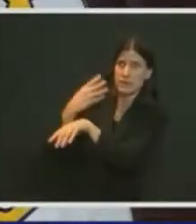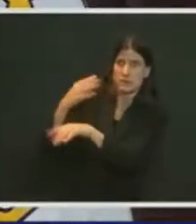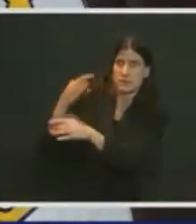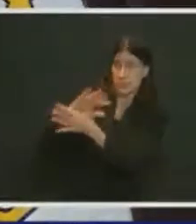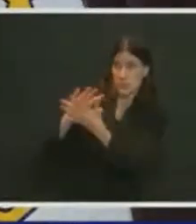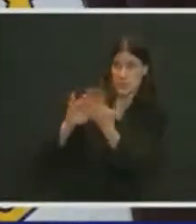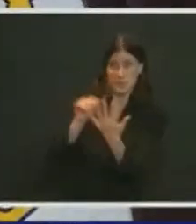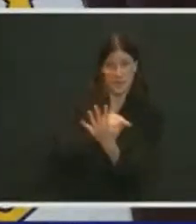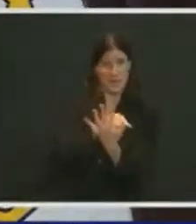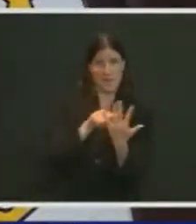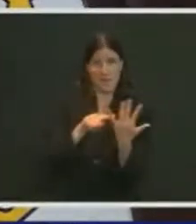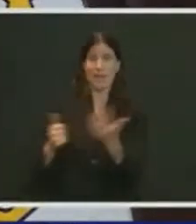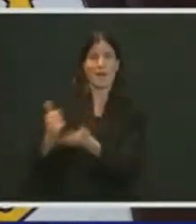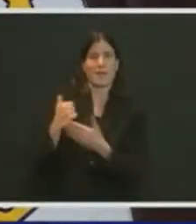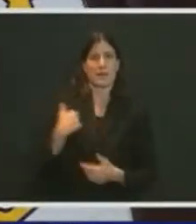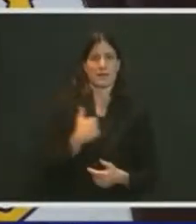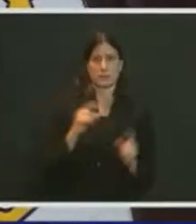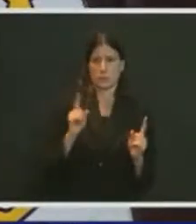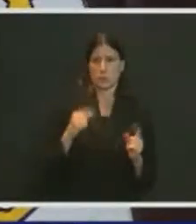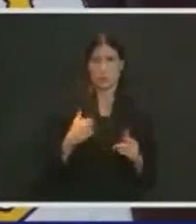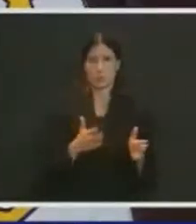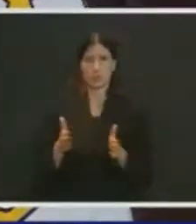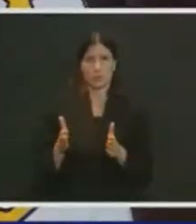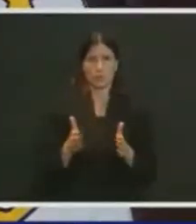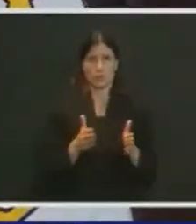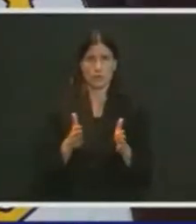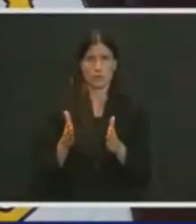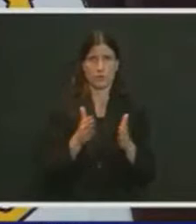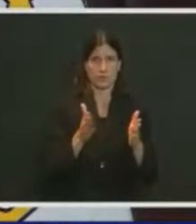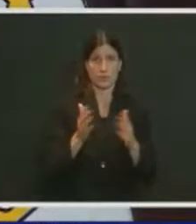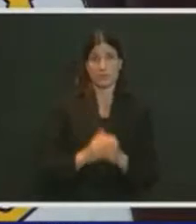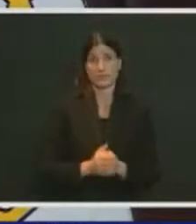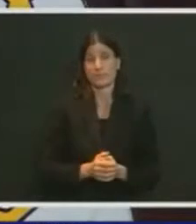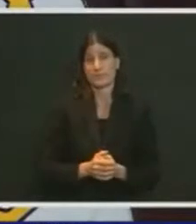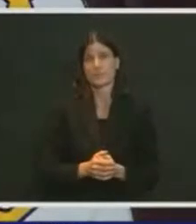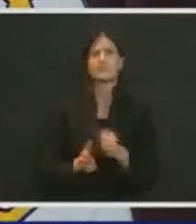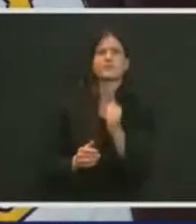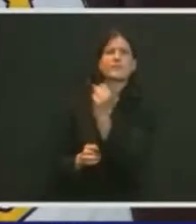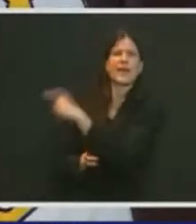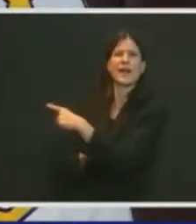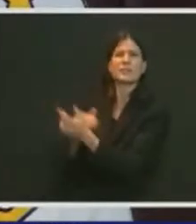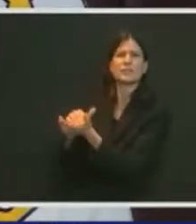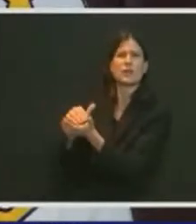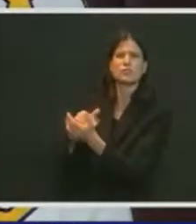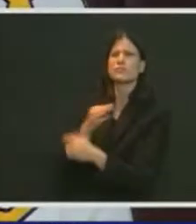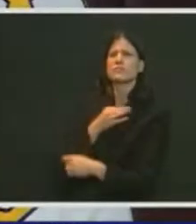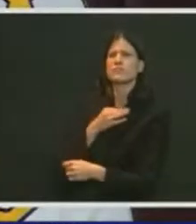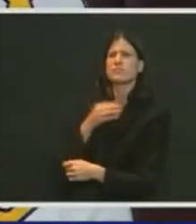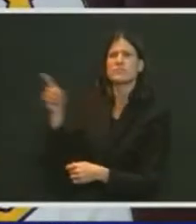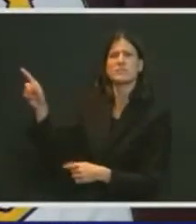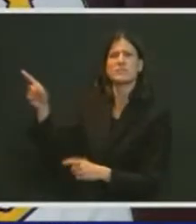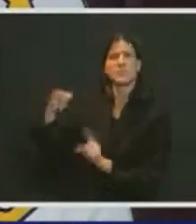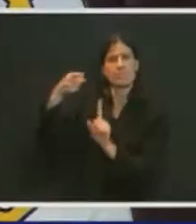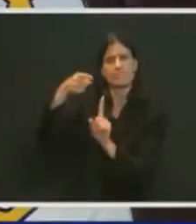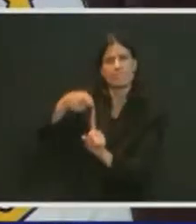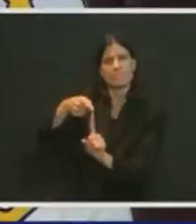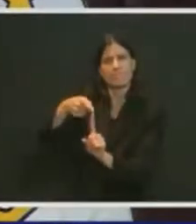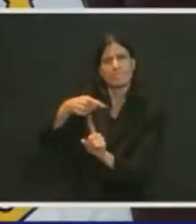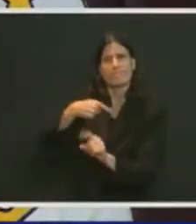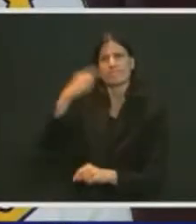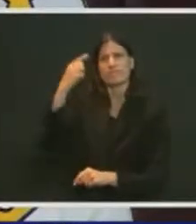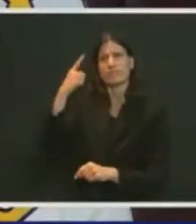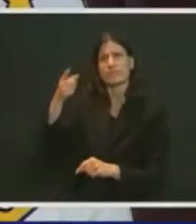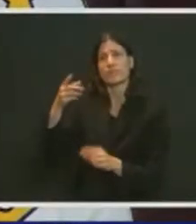direction as we go forward, taking into account this information. What about the very specific waiving of the